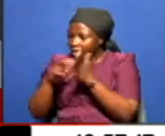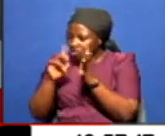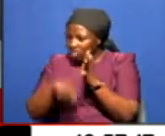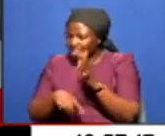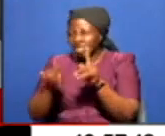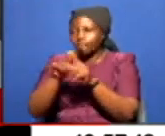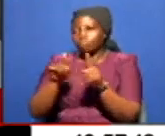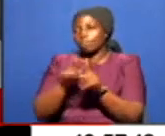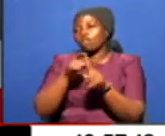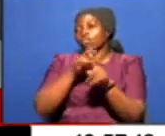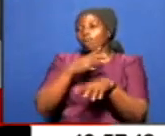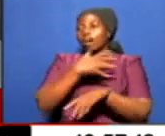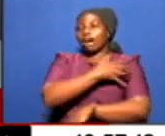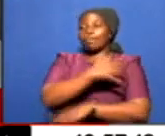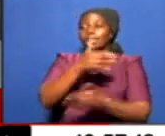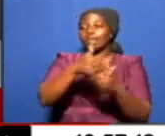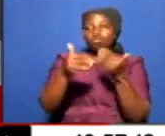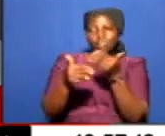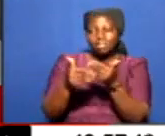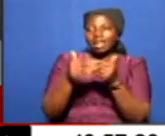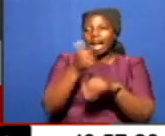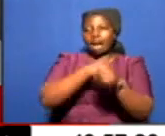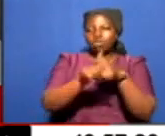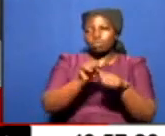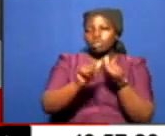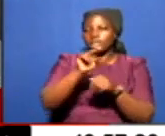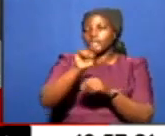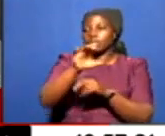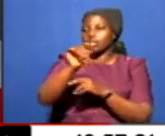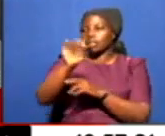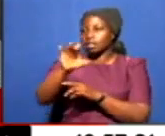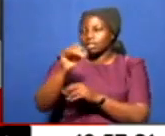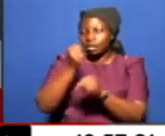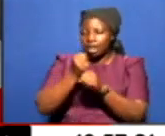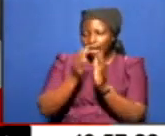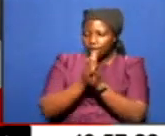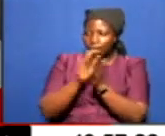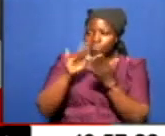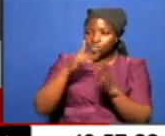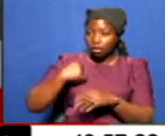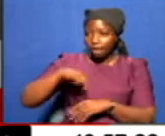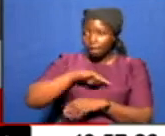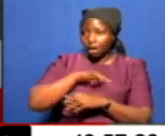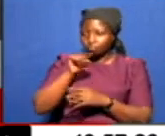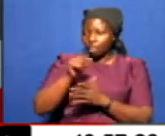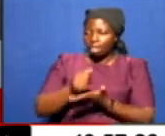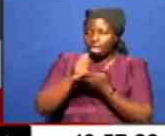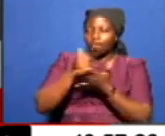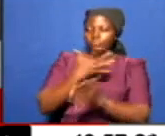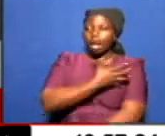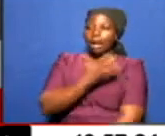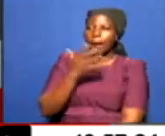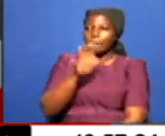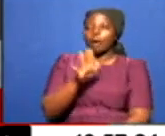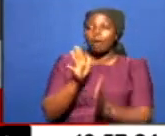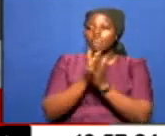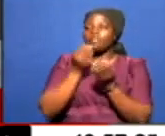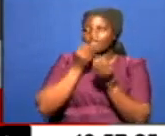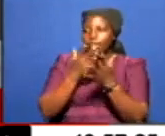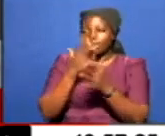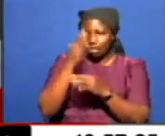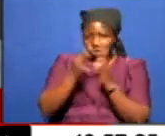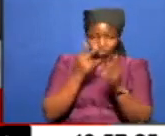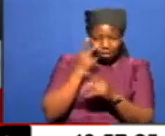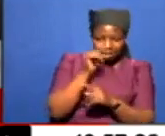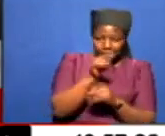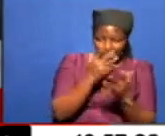building aspect that NCTC does with most of us, is to be able to also empower them with information, that if you see this kind of thing, it means